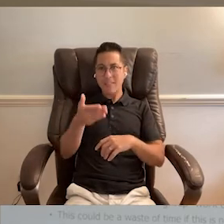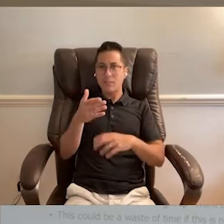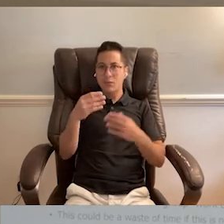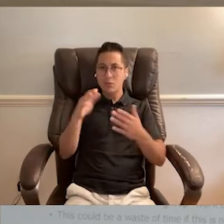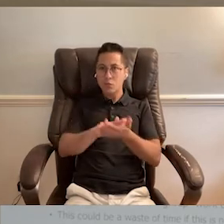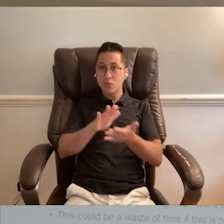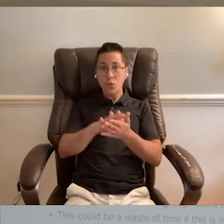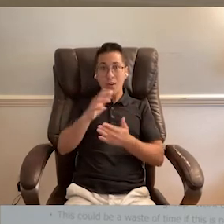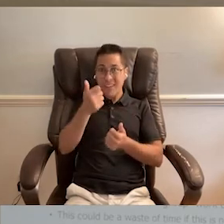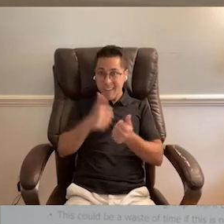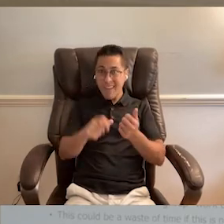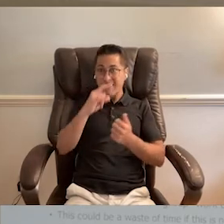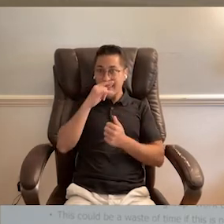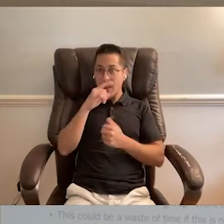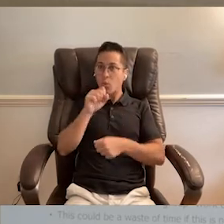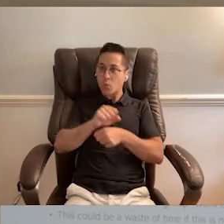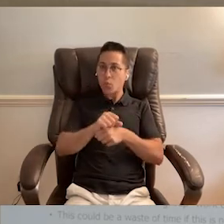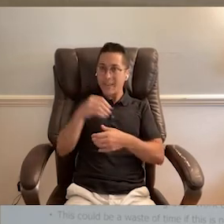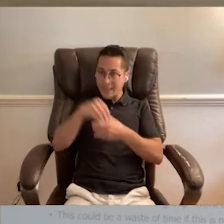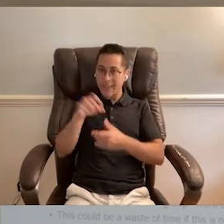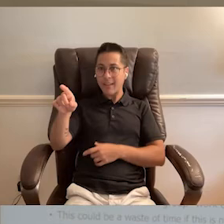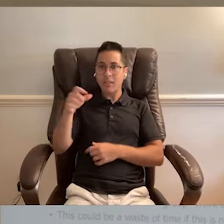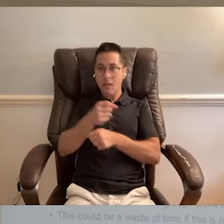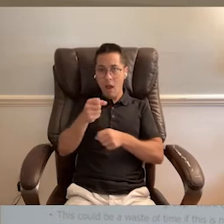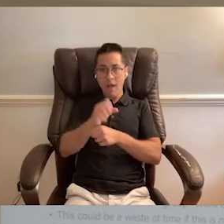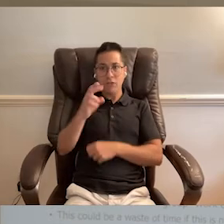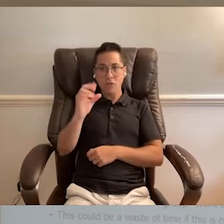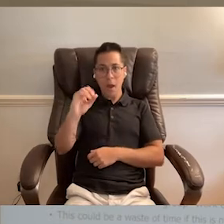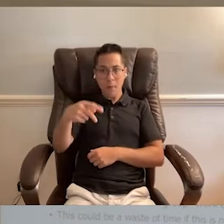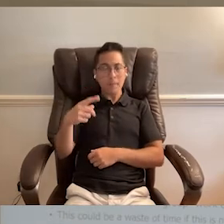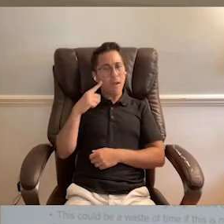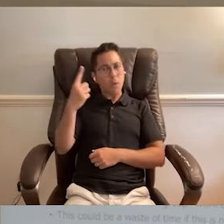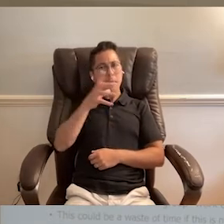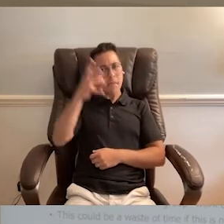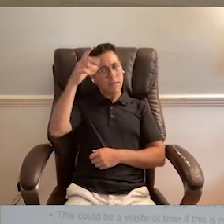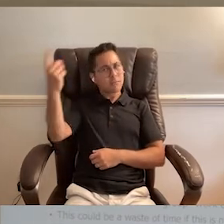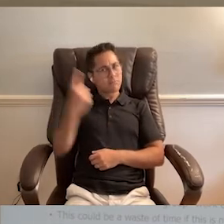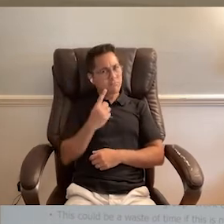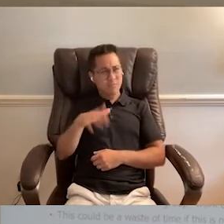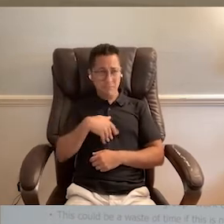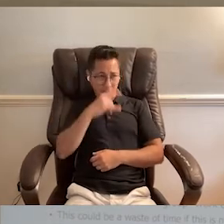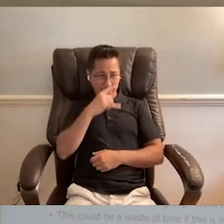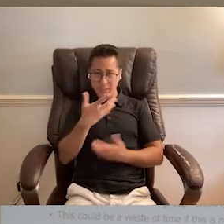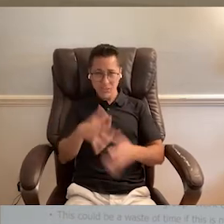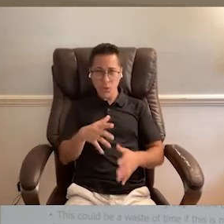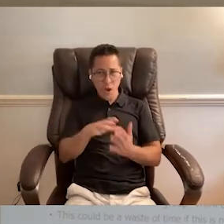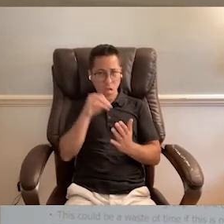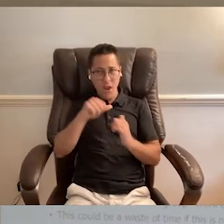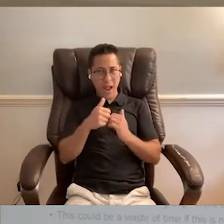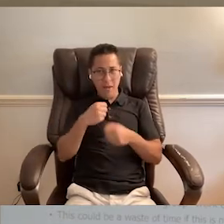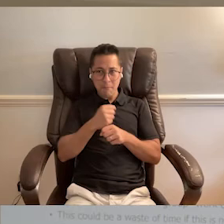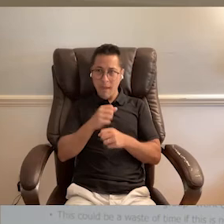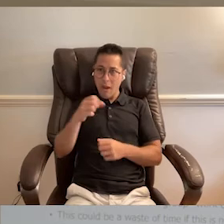was working in that coffee shop. And I had a parent come to me and said, my kid does not want to learn how to make coffee or wash